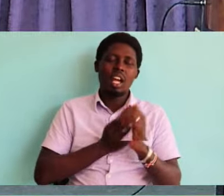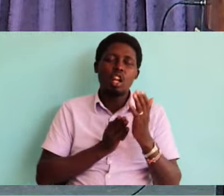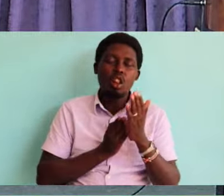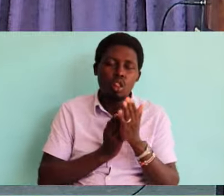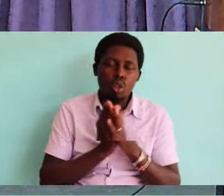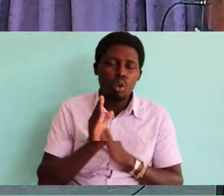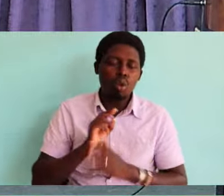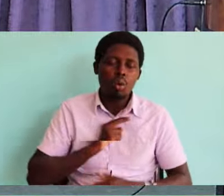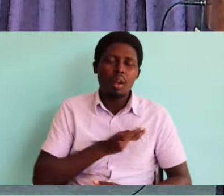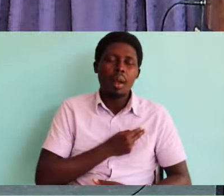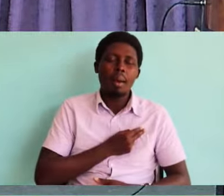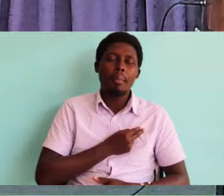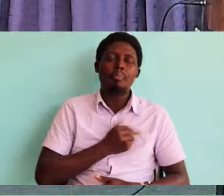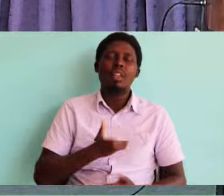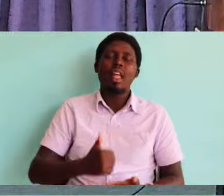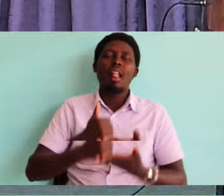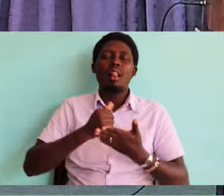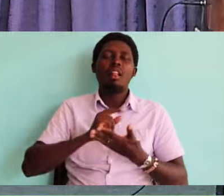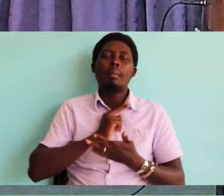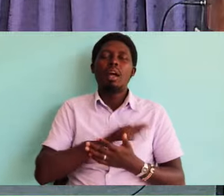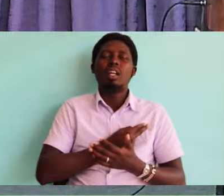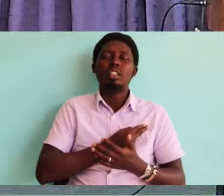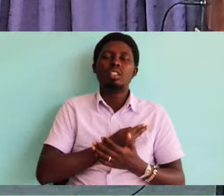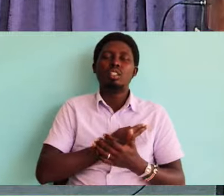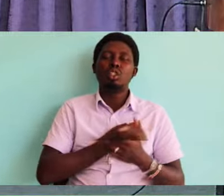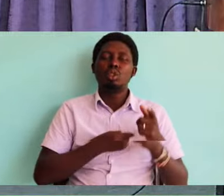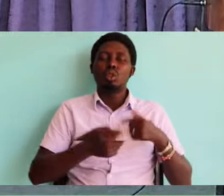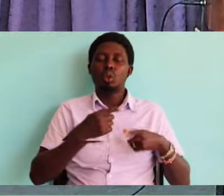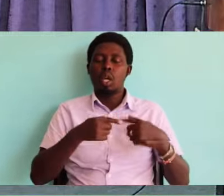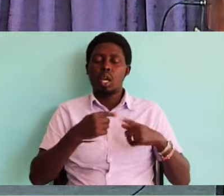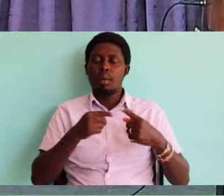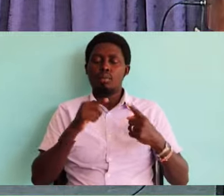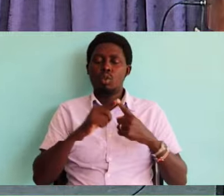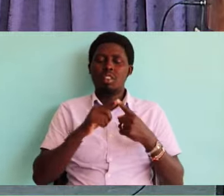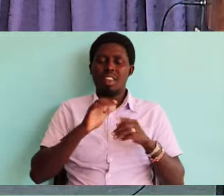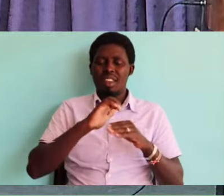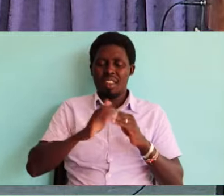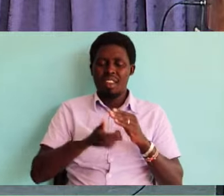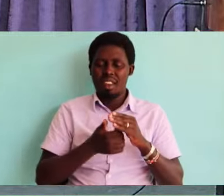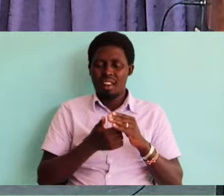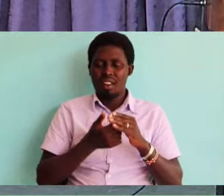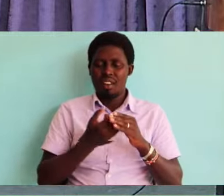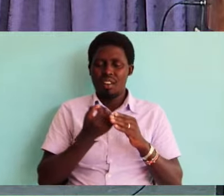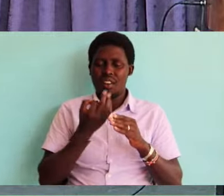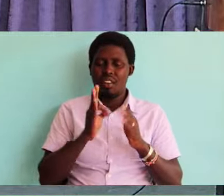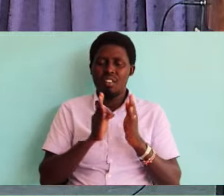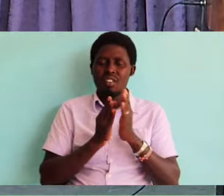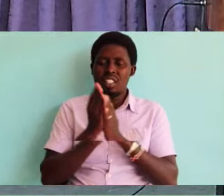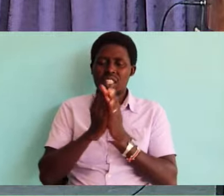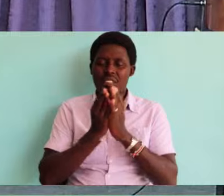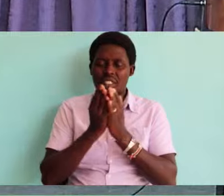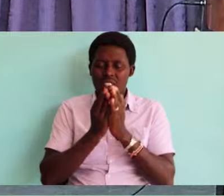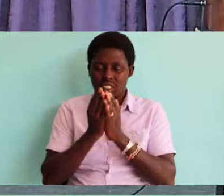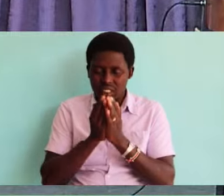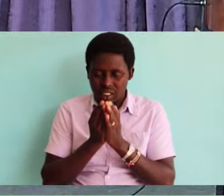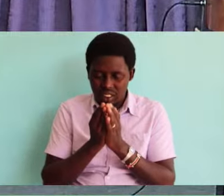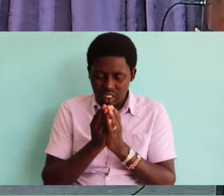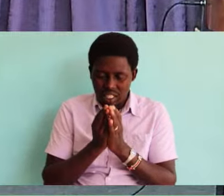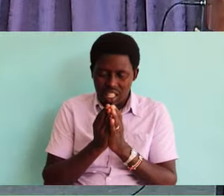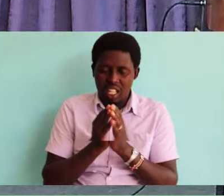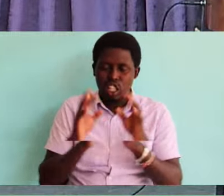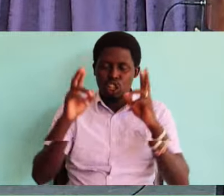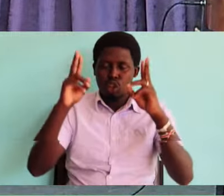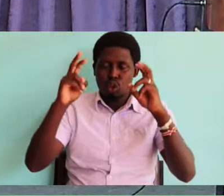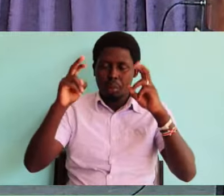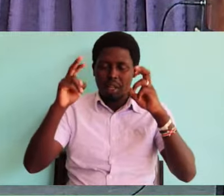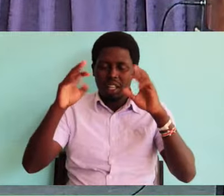Lord, may you help us even as we come through or to the end of this series where we have been looking at